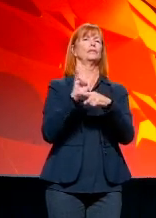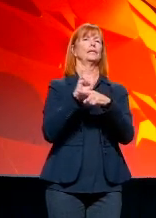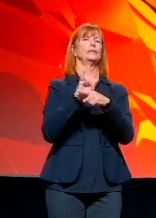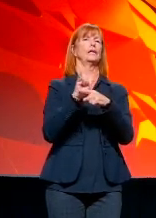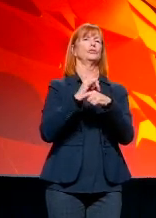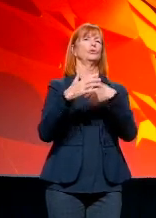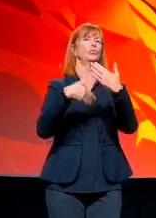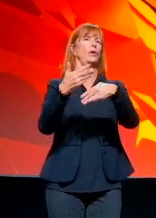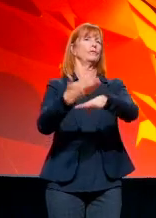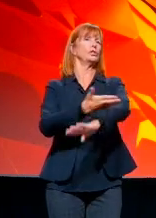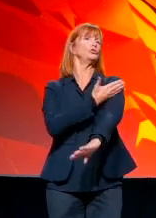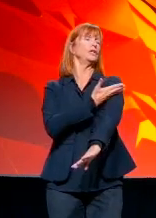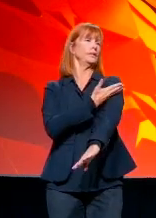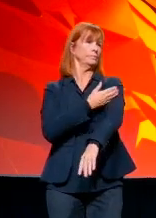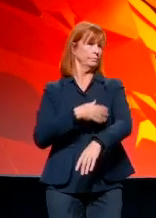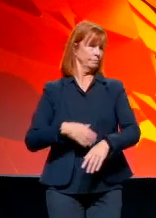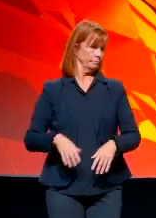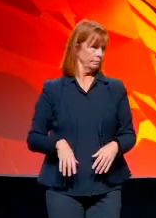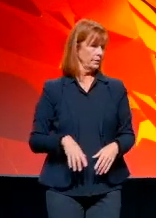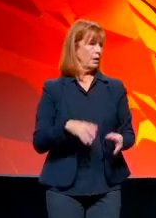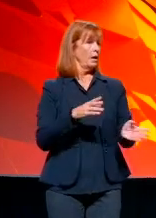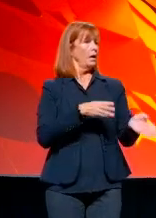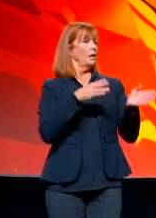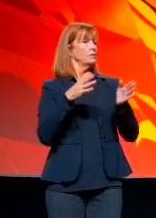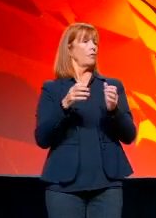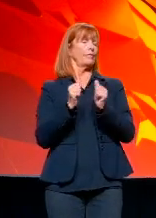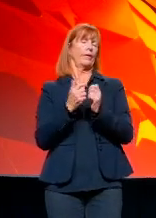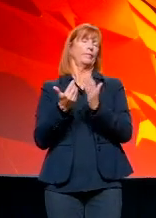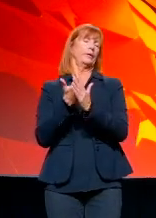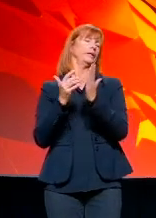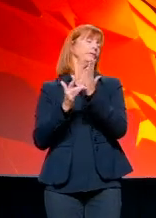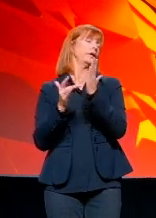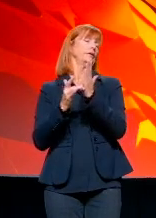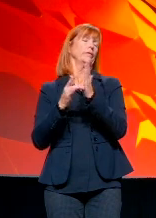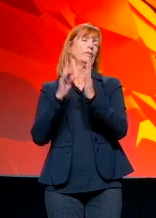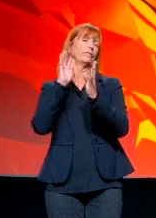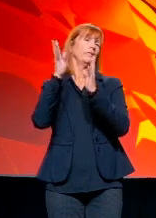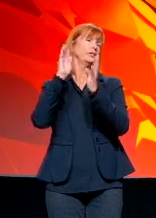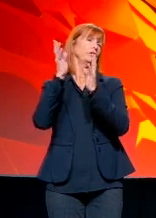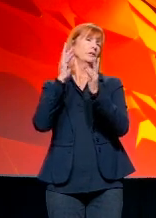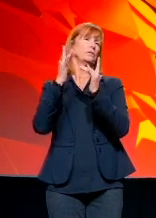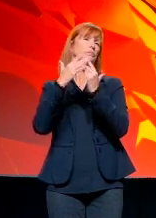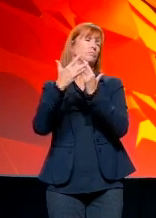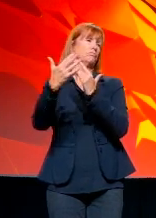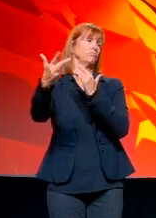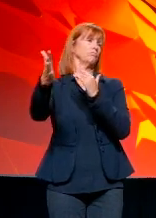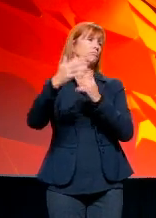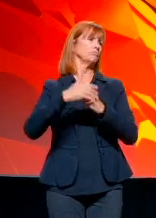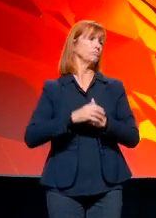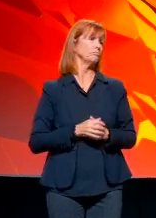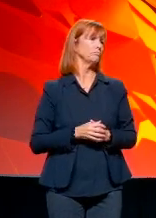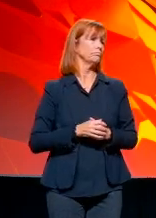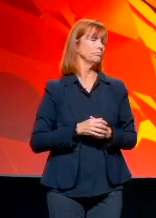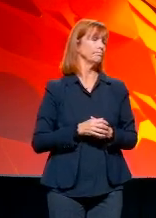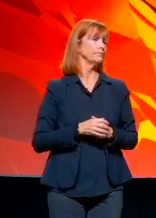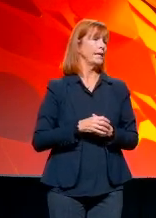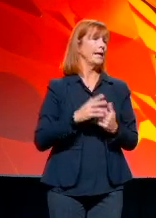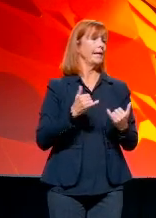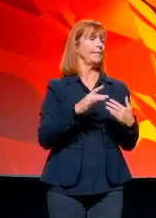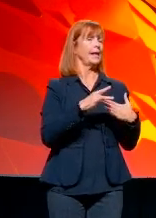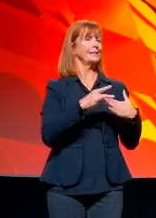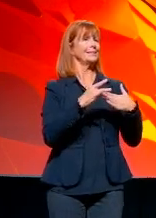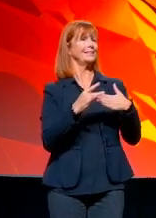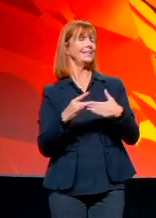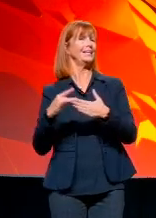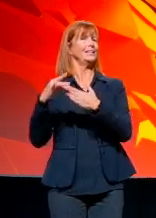And from there, so new industry were created and many new technical problems to be solved. So, and that leads to a kind of